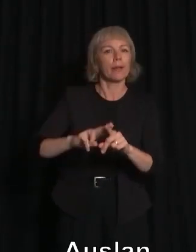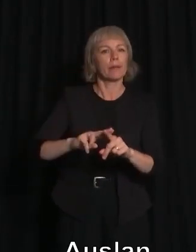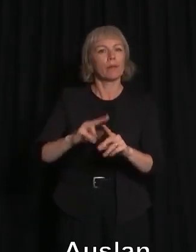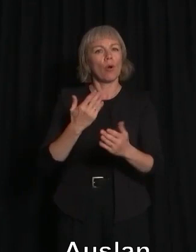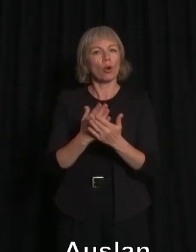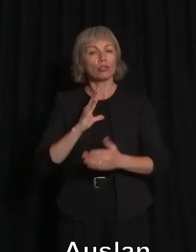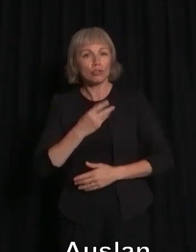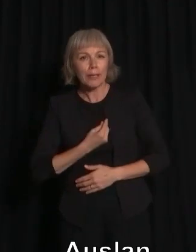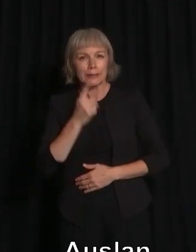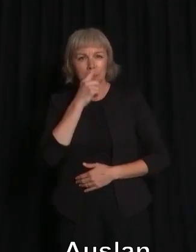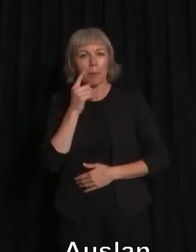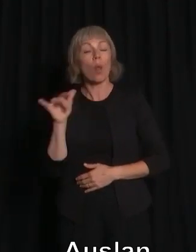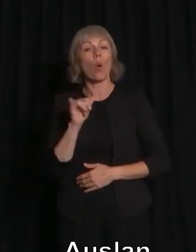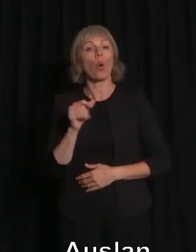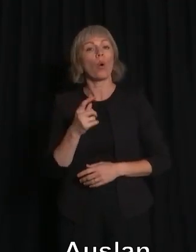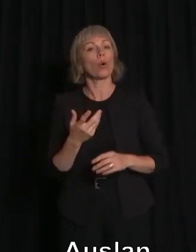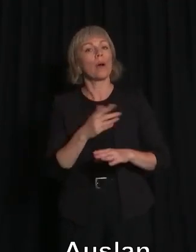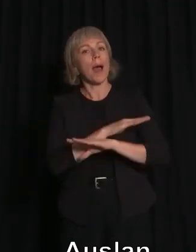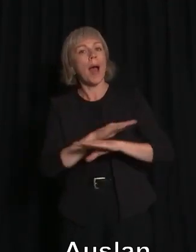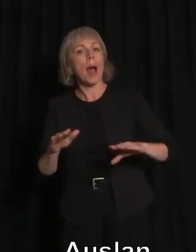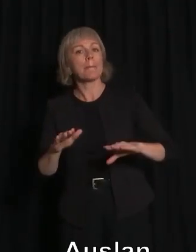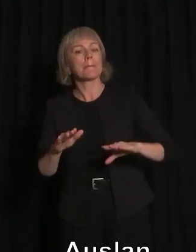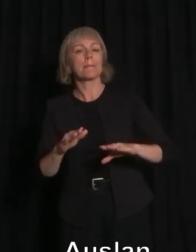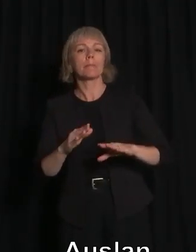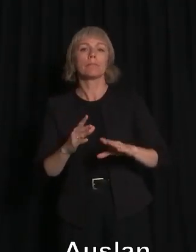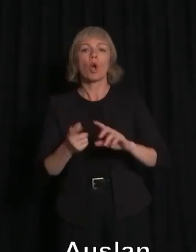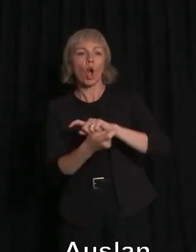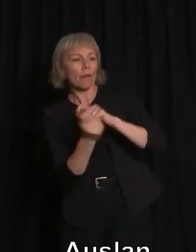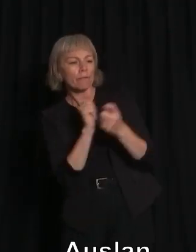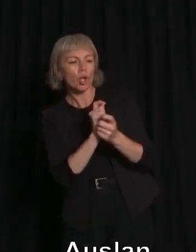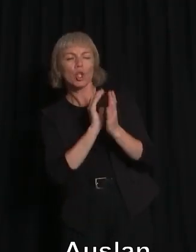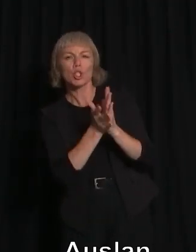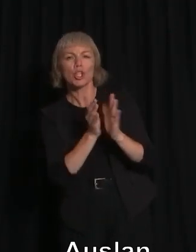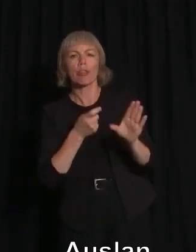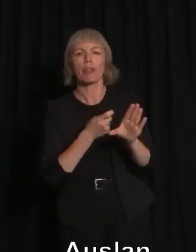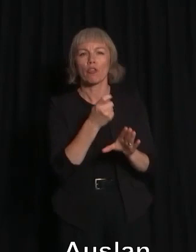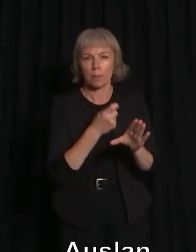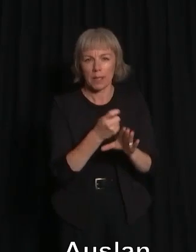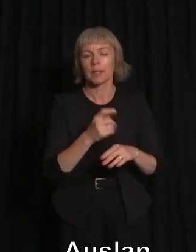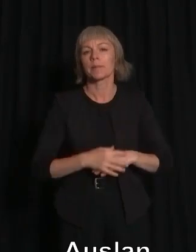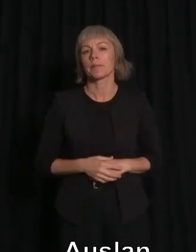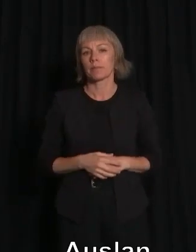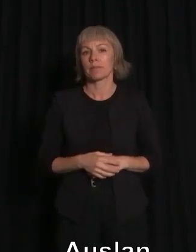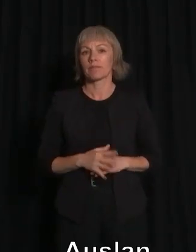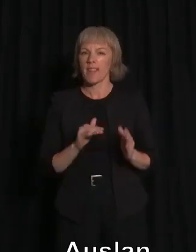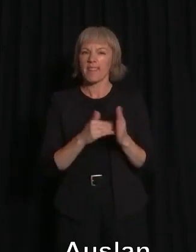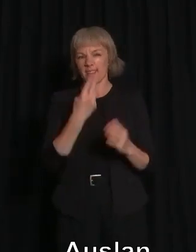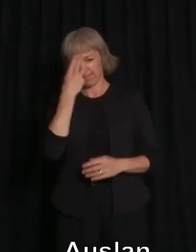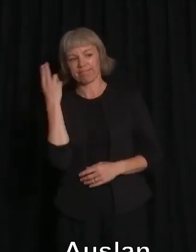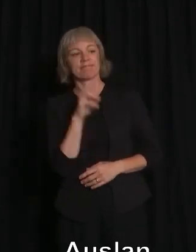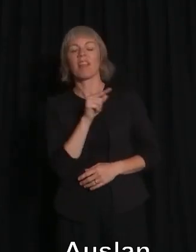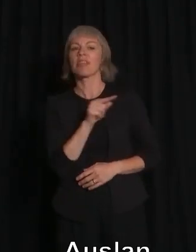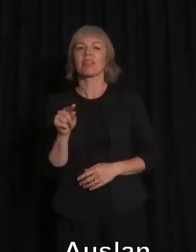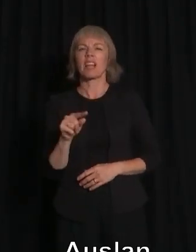practices of conversion has increased, and its nature as a form of cruel, inhuman,